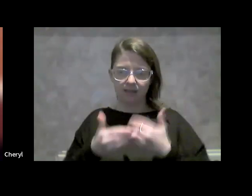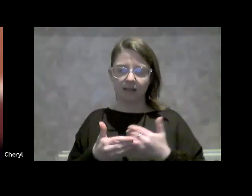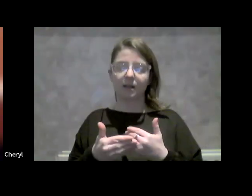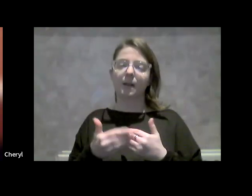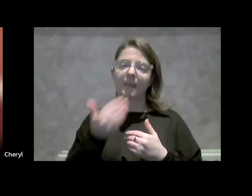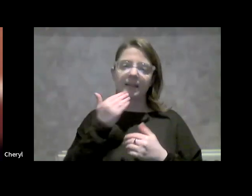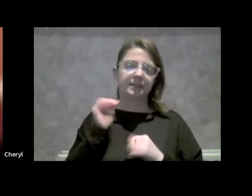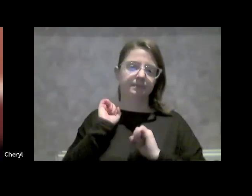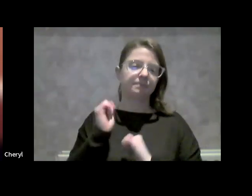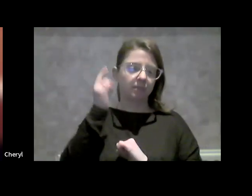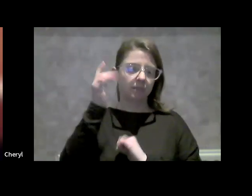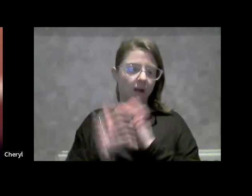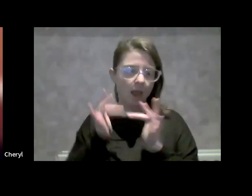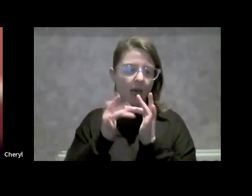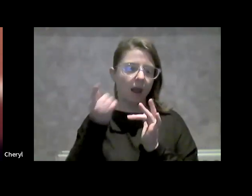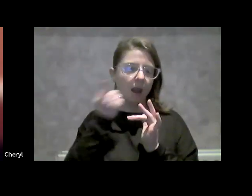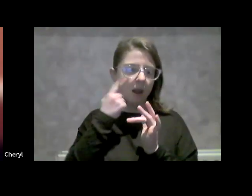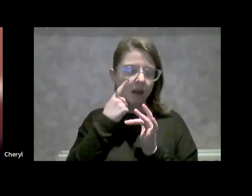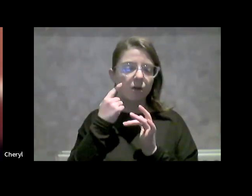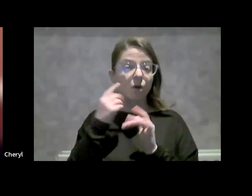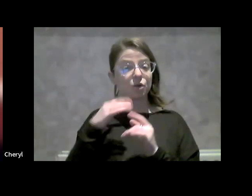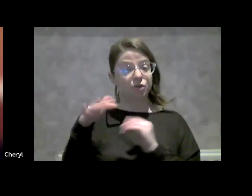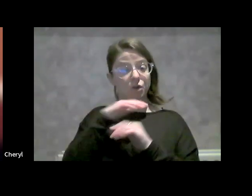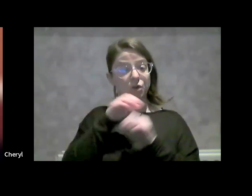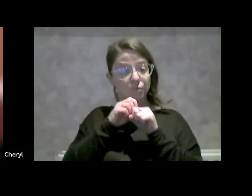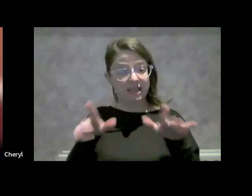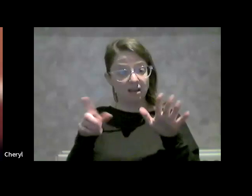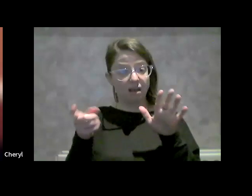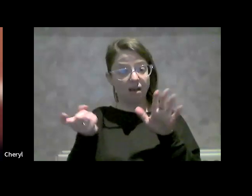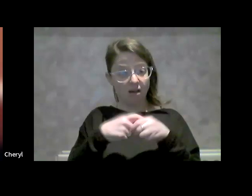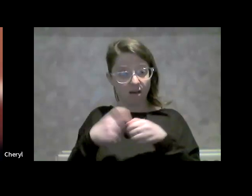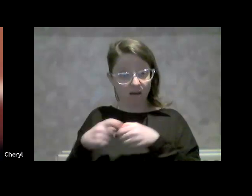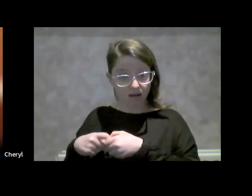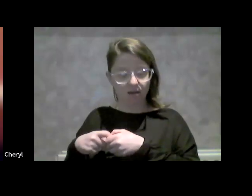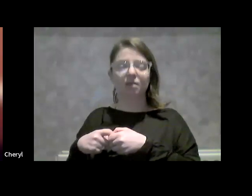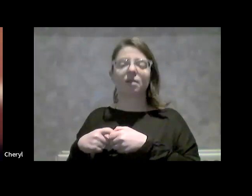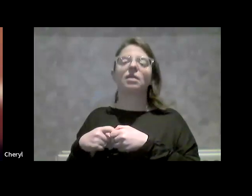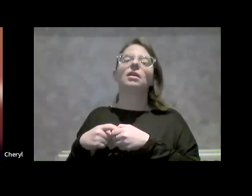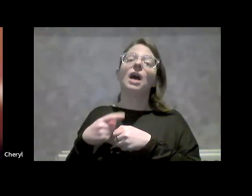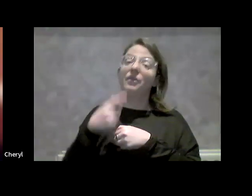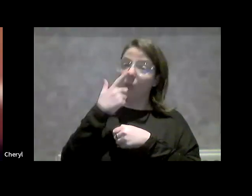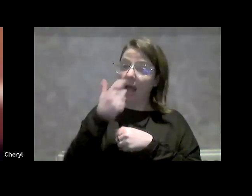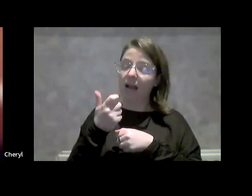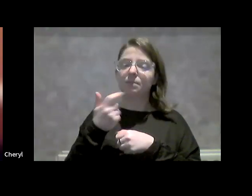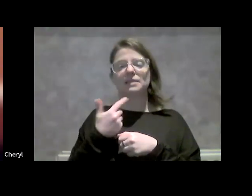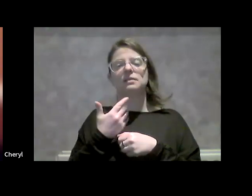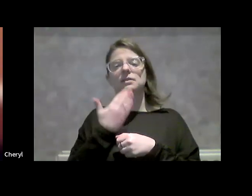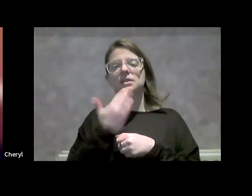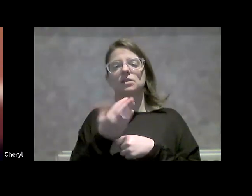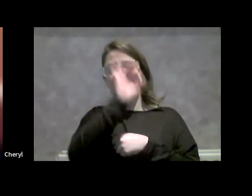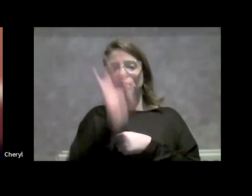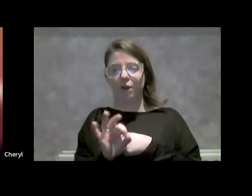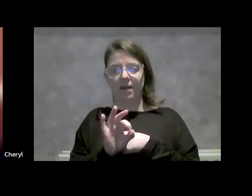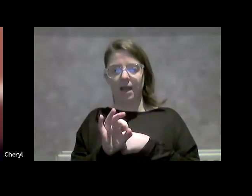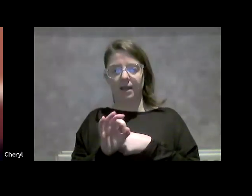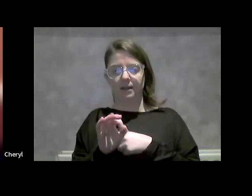have a look at them online, go and follow them on social media. And if you can, please do fill out our survey, which we will send to